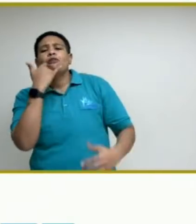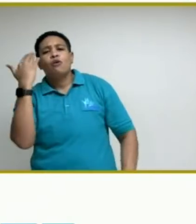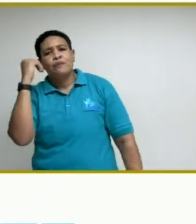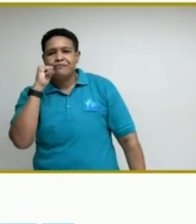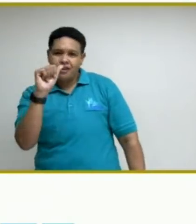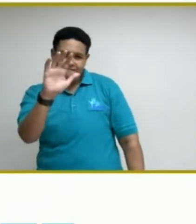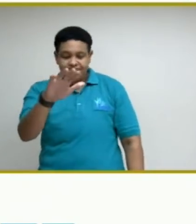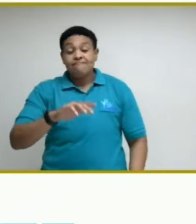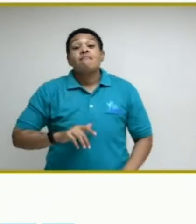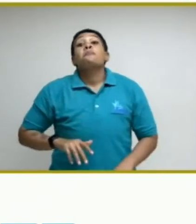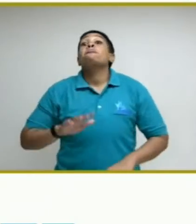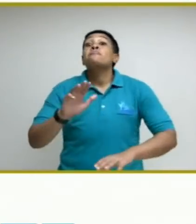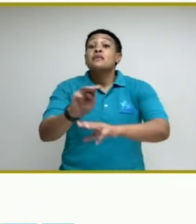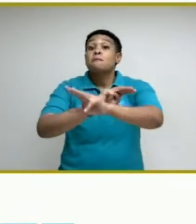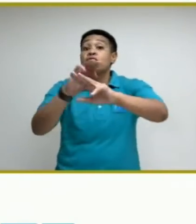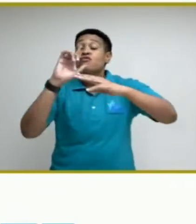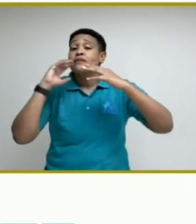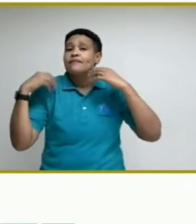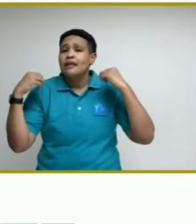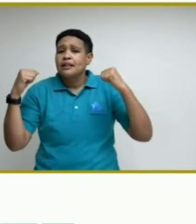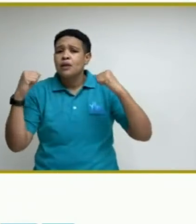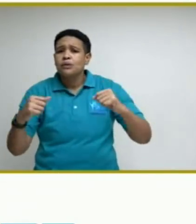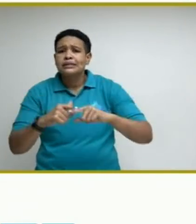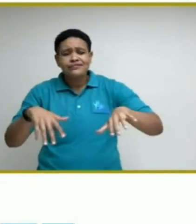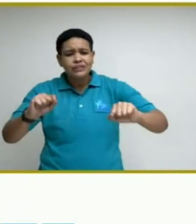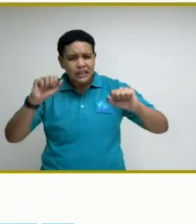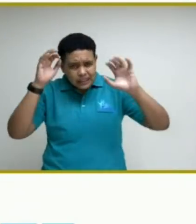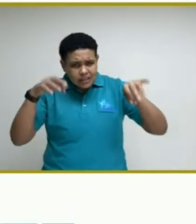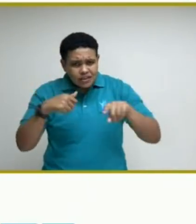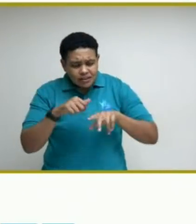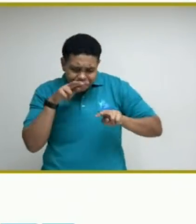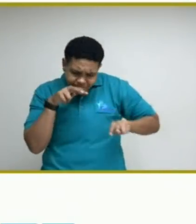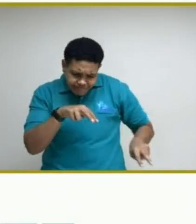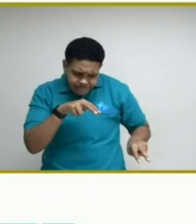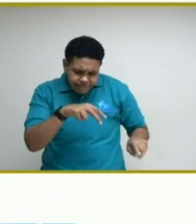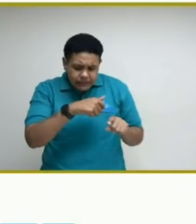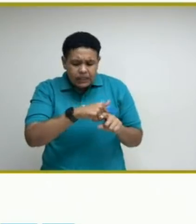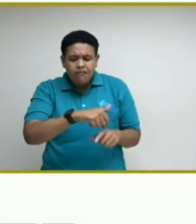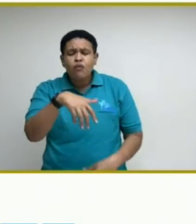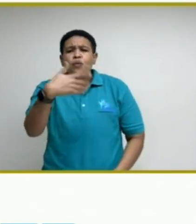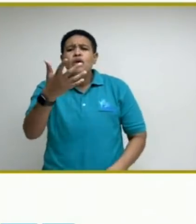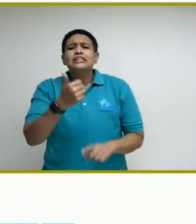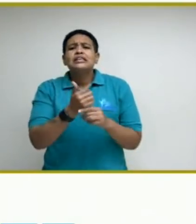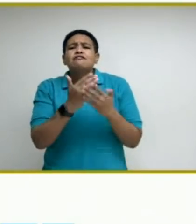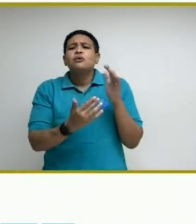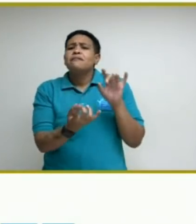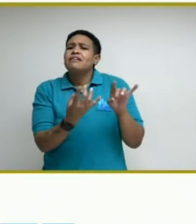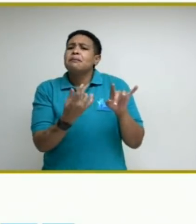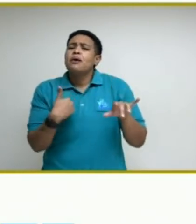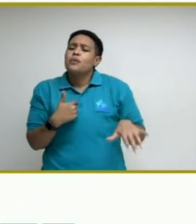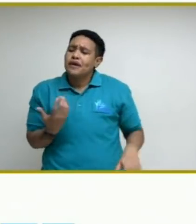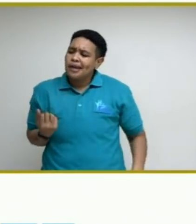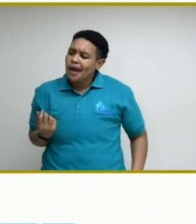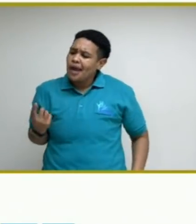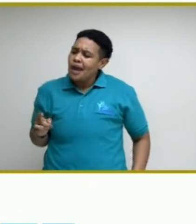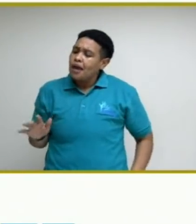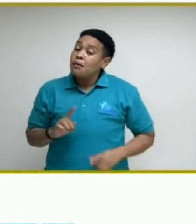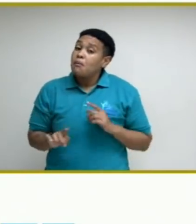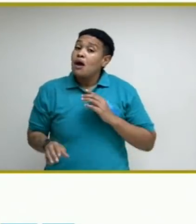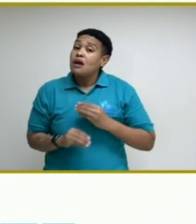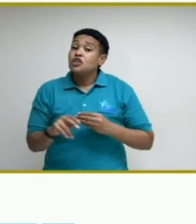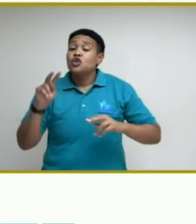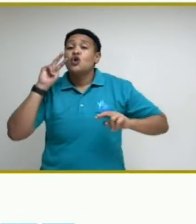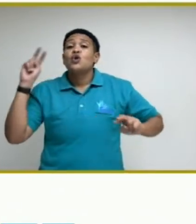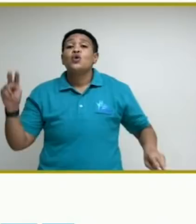Ministry of Health and Wellness has taken the decision in light of some of the feedback we have gotten, but also just looking